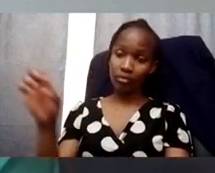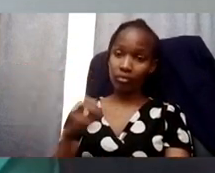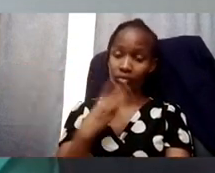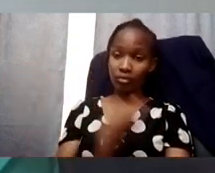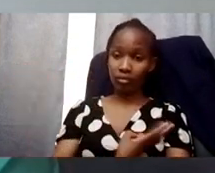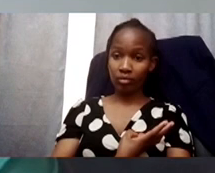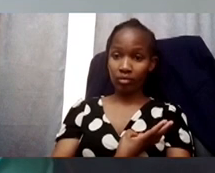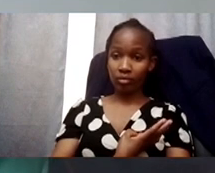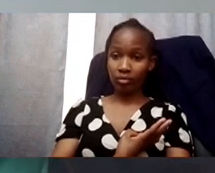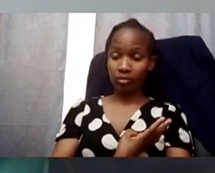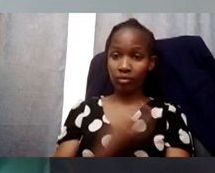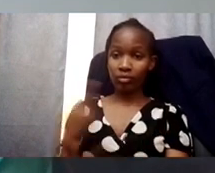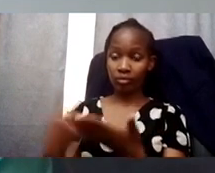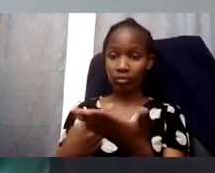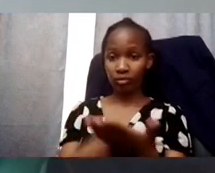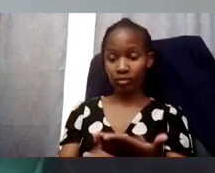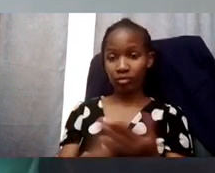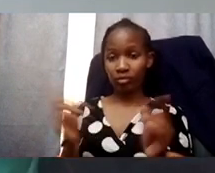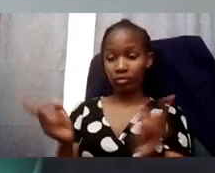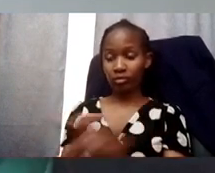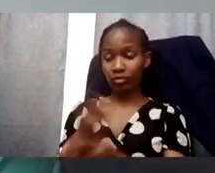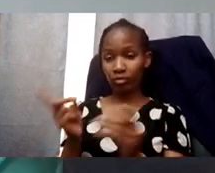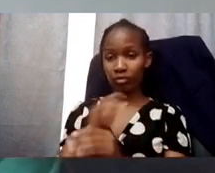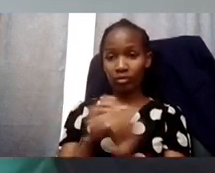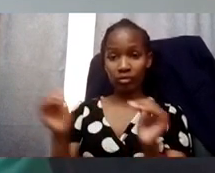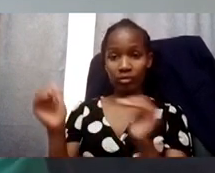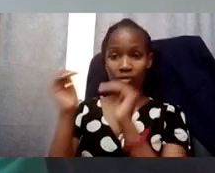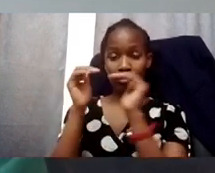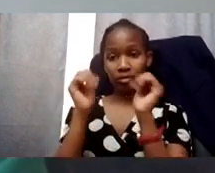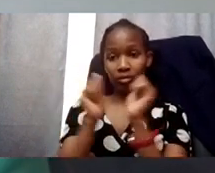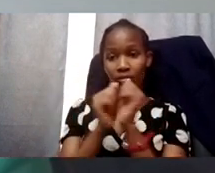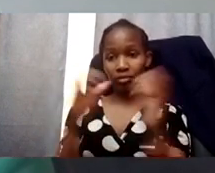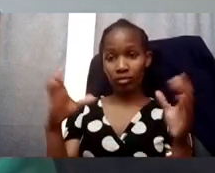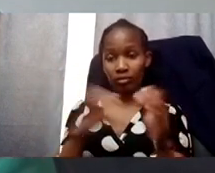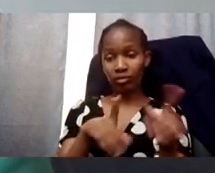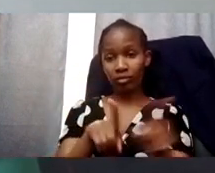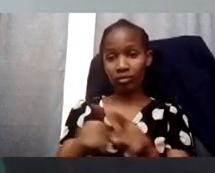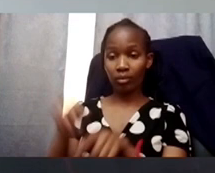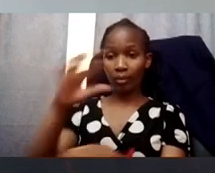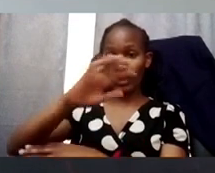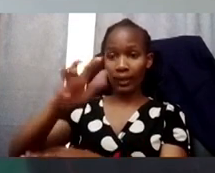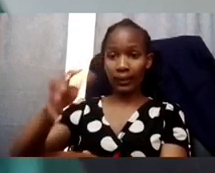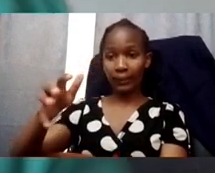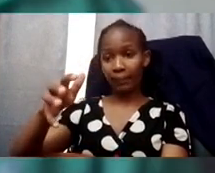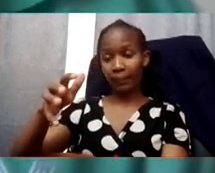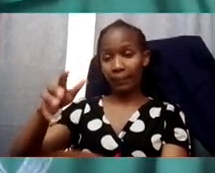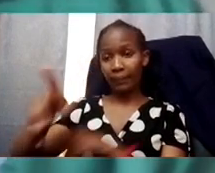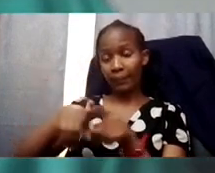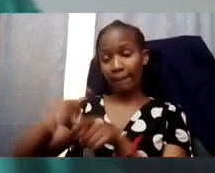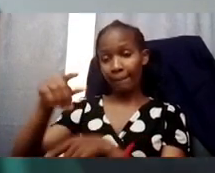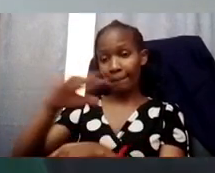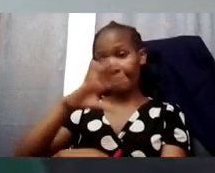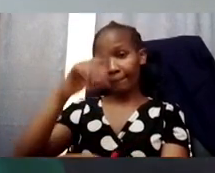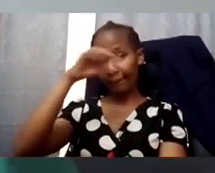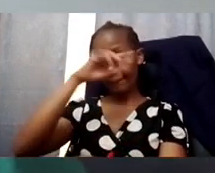we discuss at various levels with the host community and with the county government and with the national government as well. Would you be